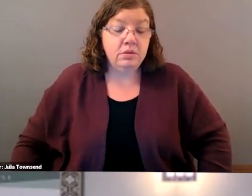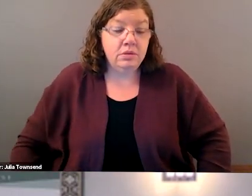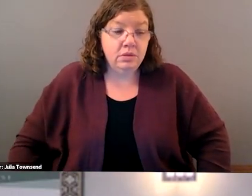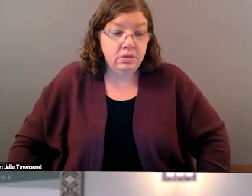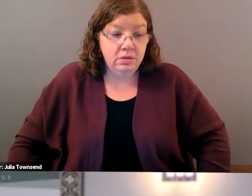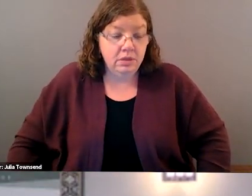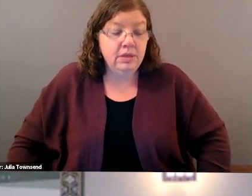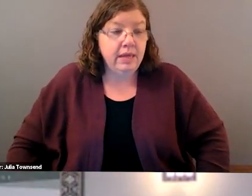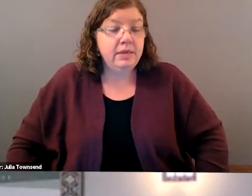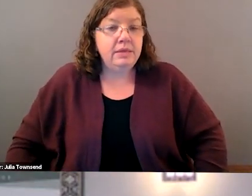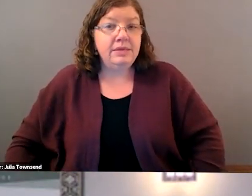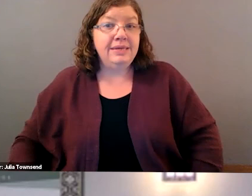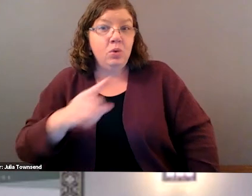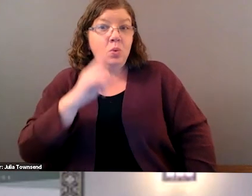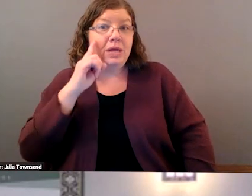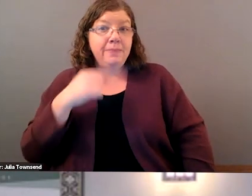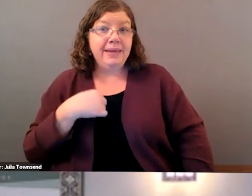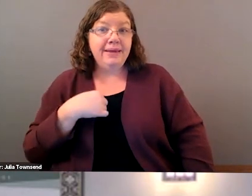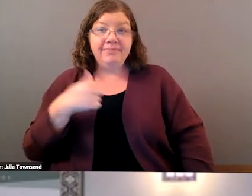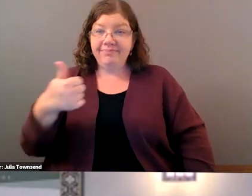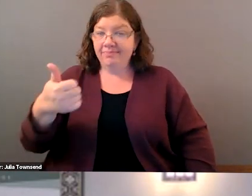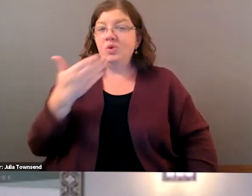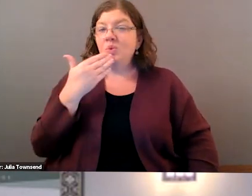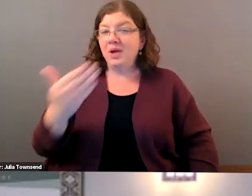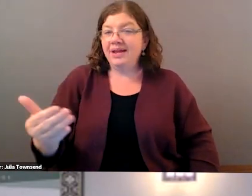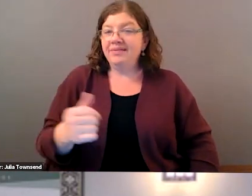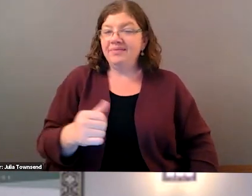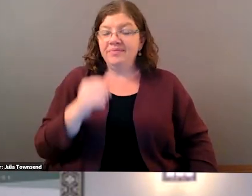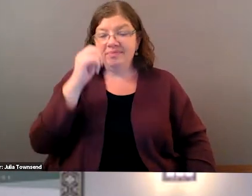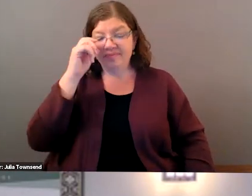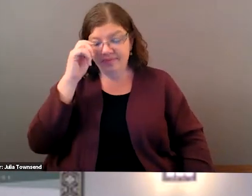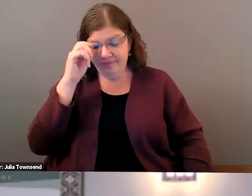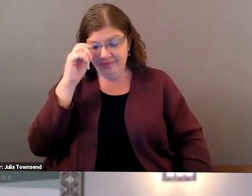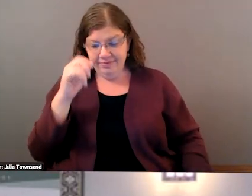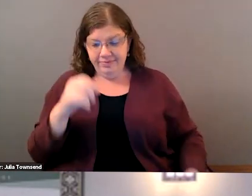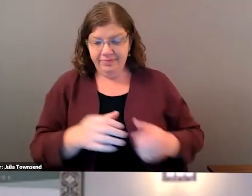Yes, can you hear me? Yes, go ahead.